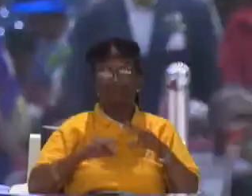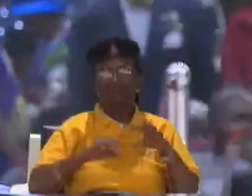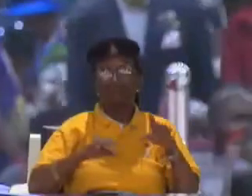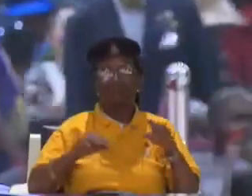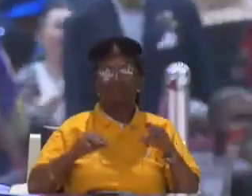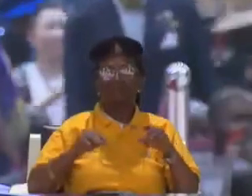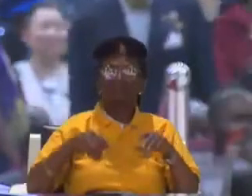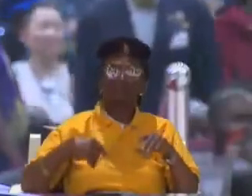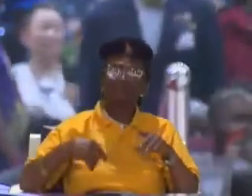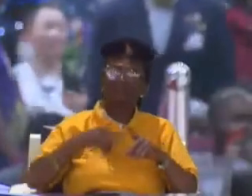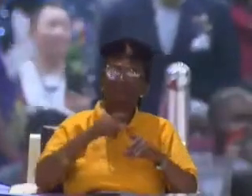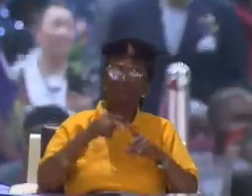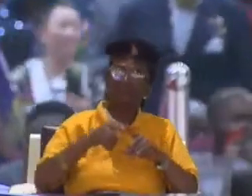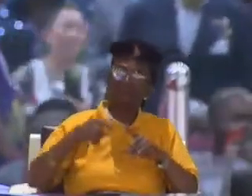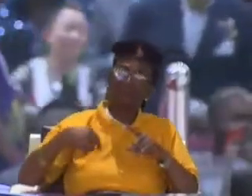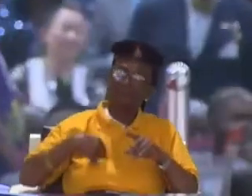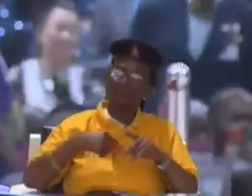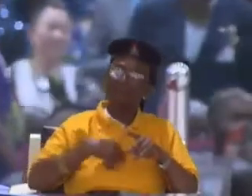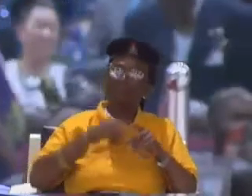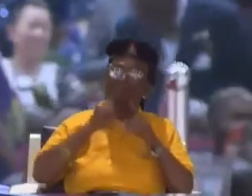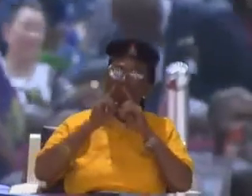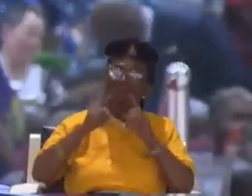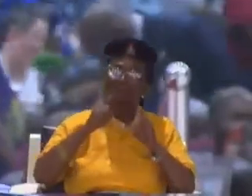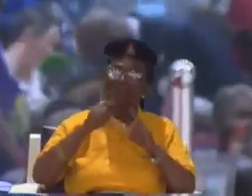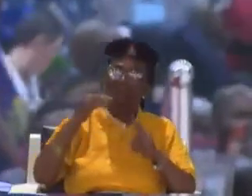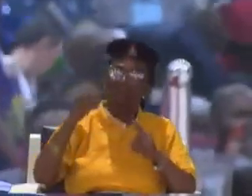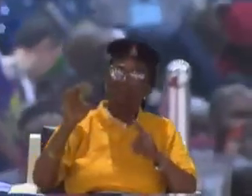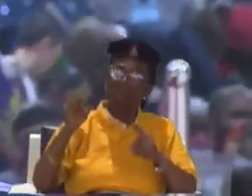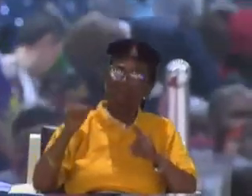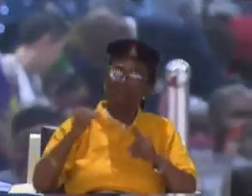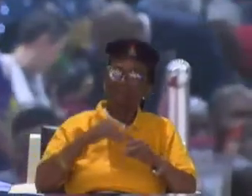When we talk of the almightiness of God,